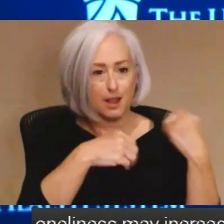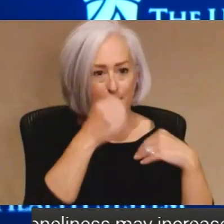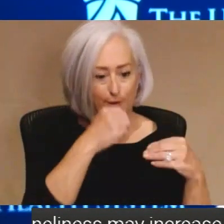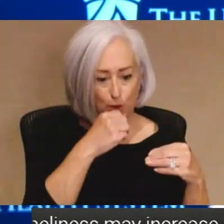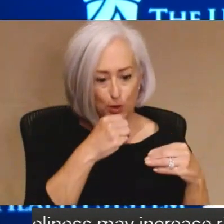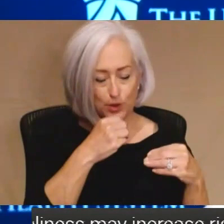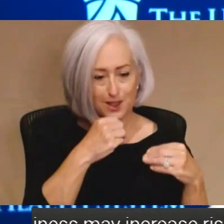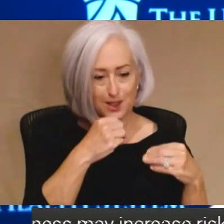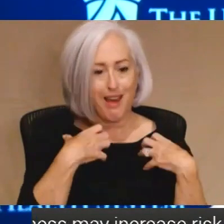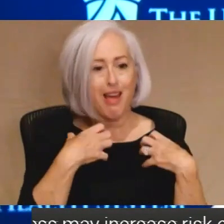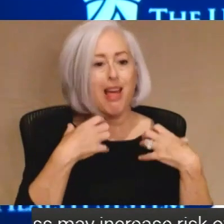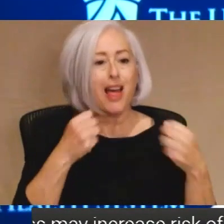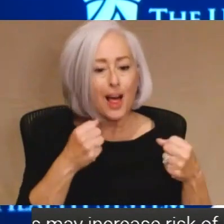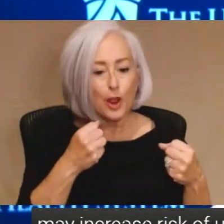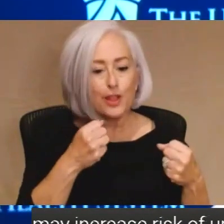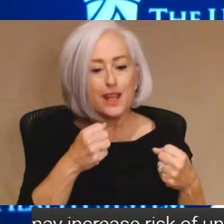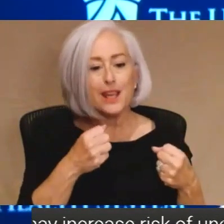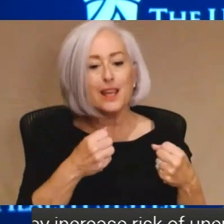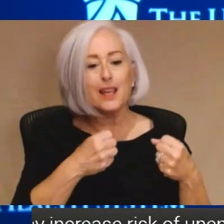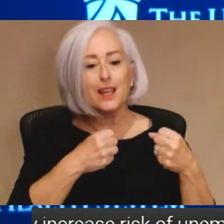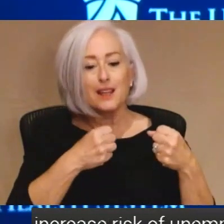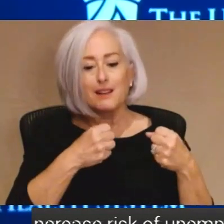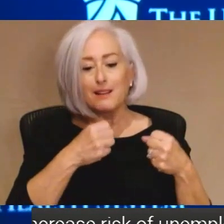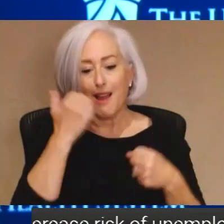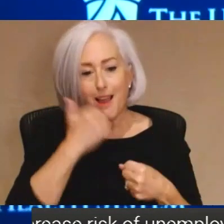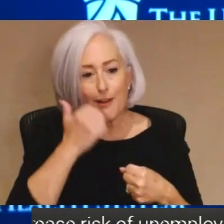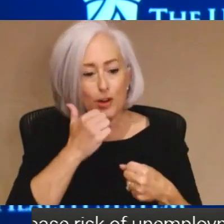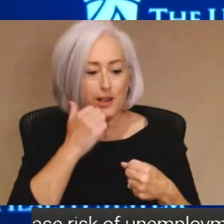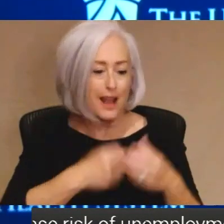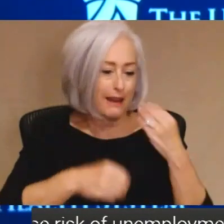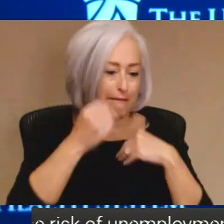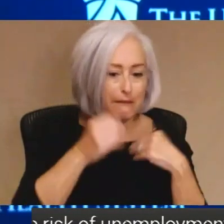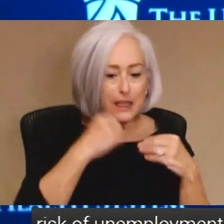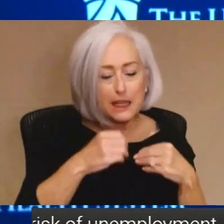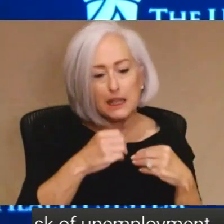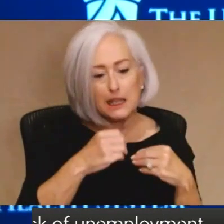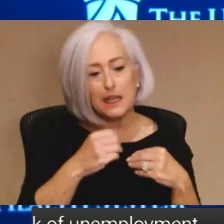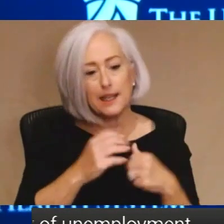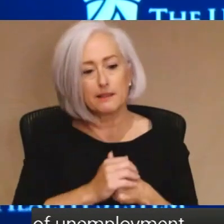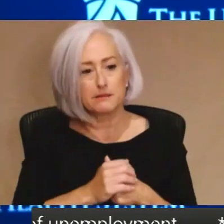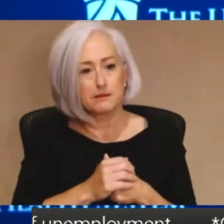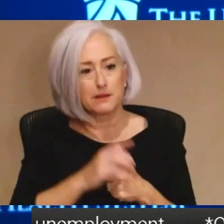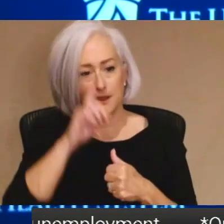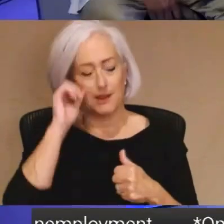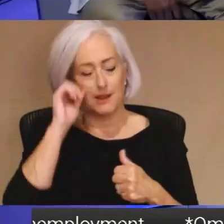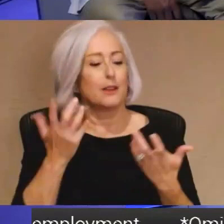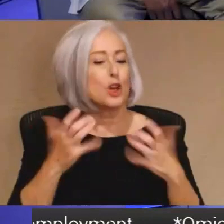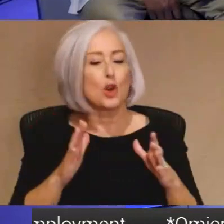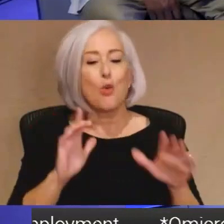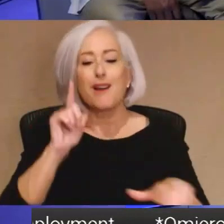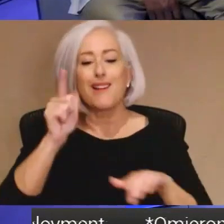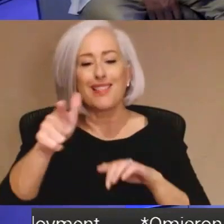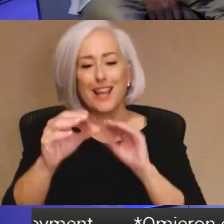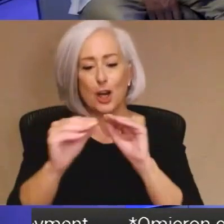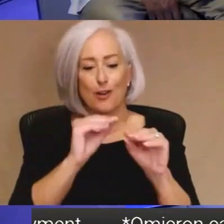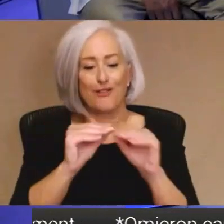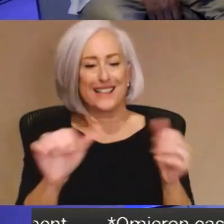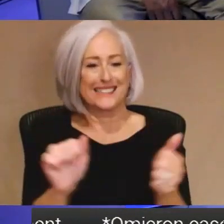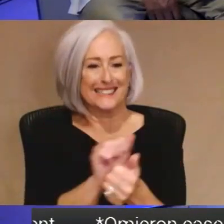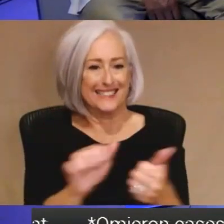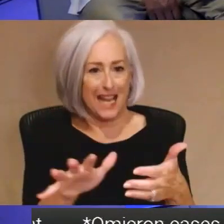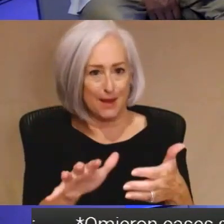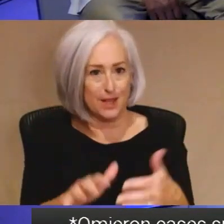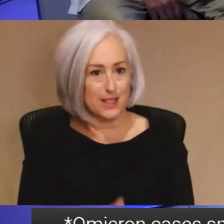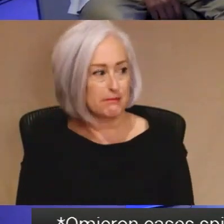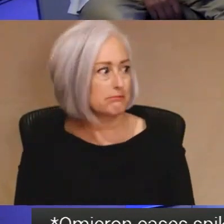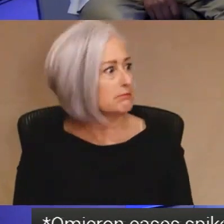this catch-up work in the adult world and trying to fix damage that's already occurred? And I always tell you that it's not easy. You need to move in.